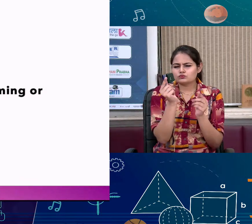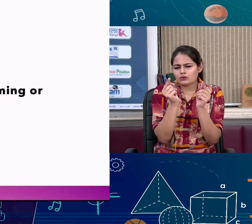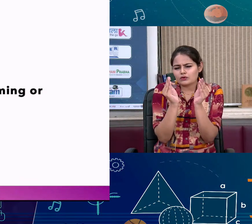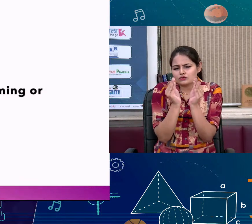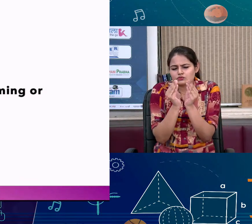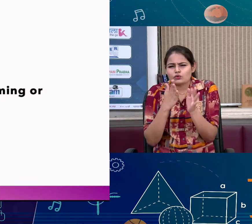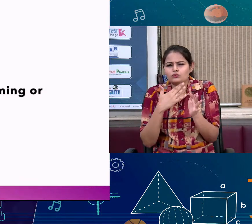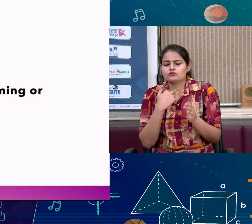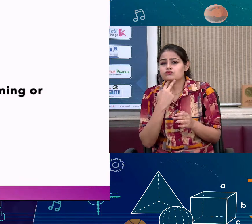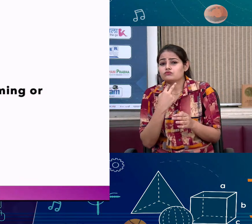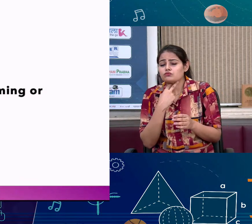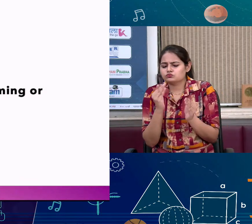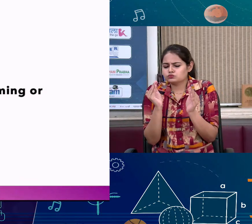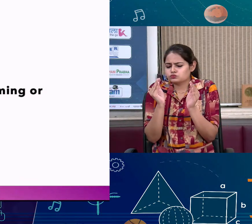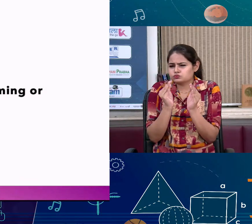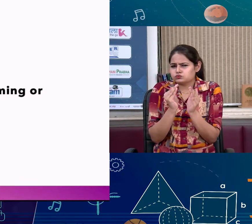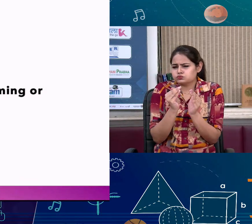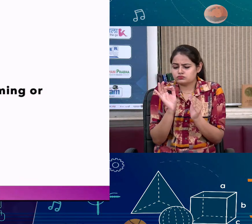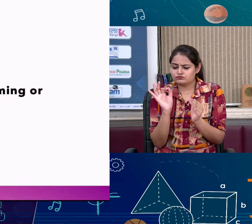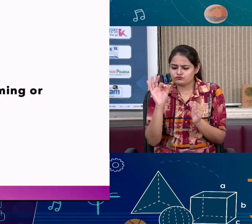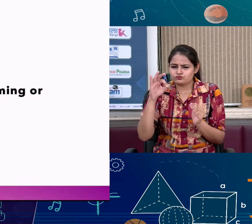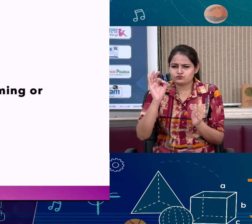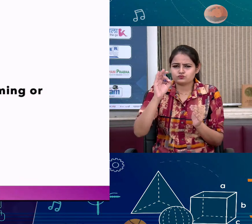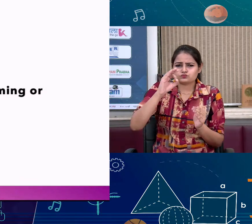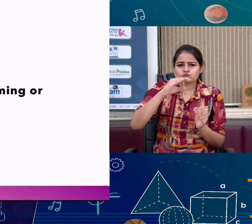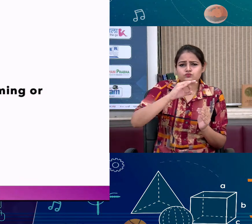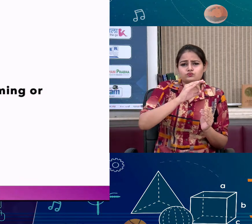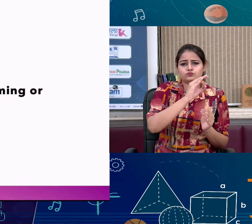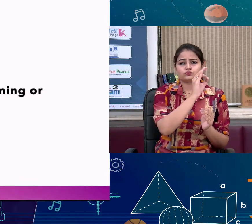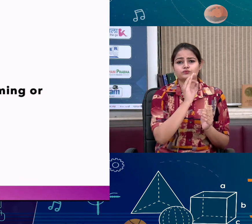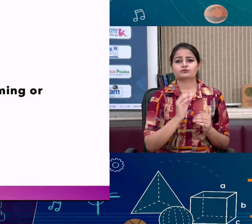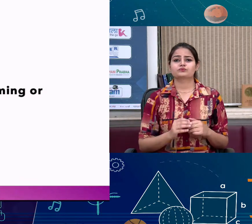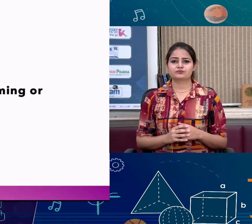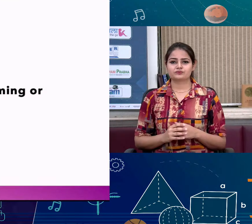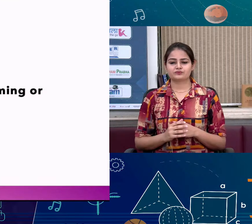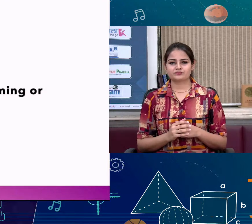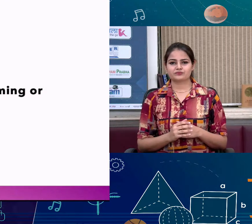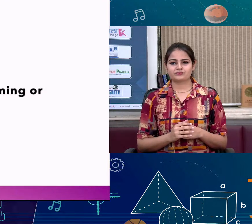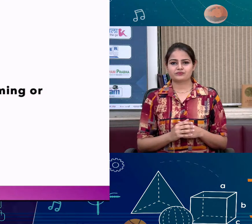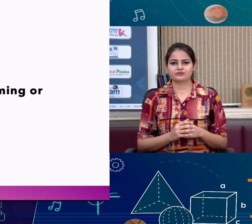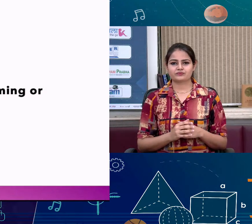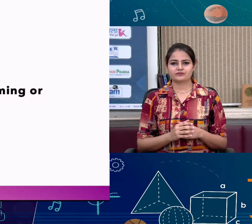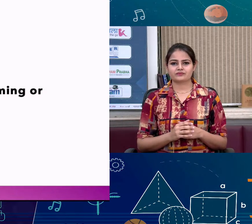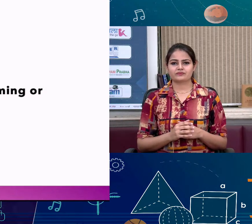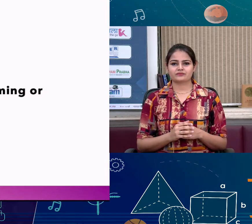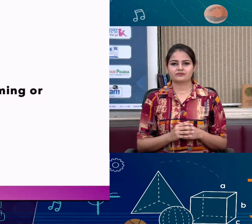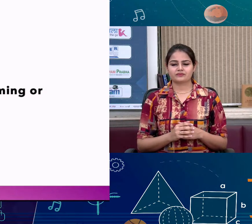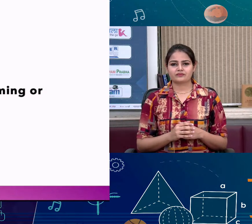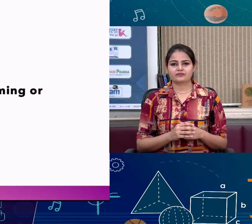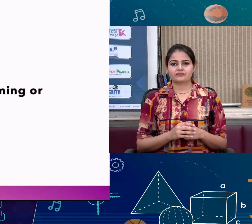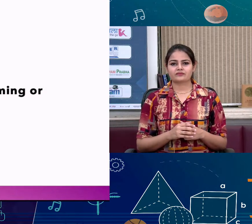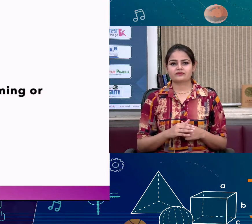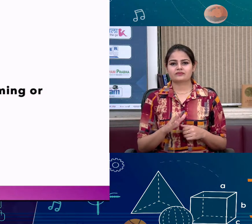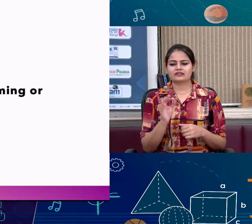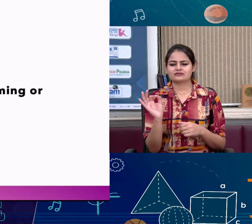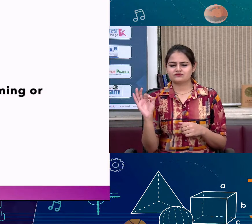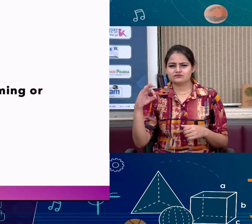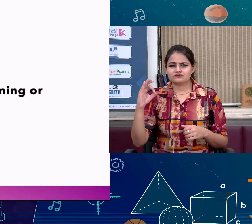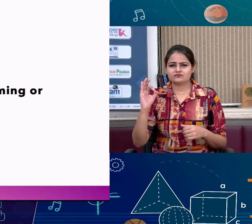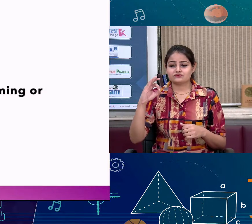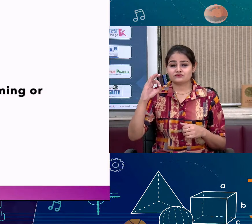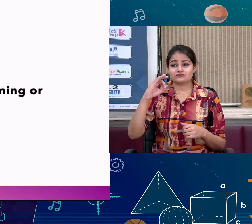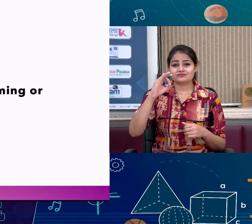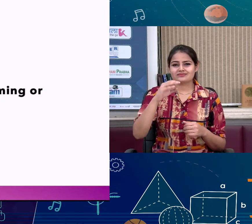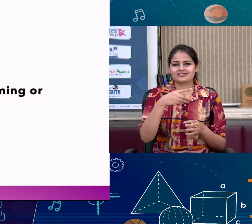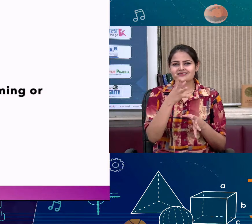continuous humming or murmuring sound. You usually see that, when we are out in the field or when we are near our house, if there is a